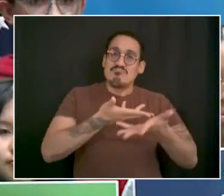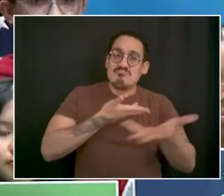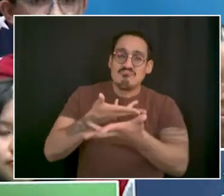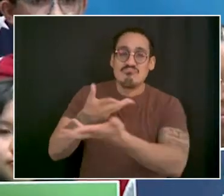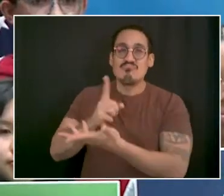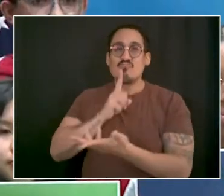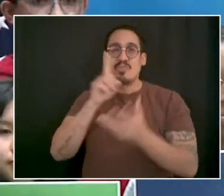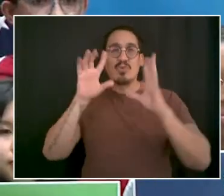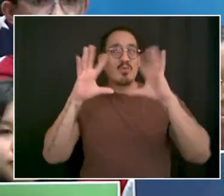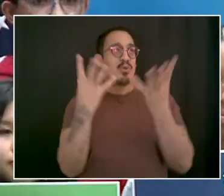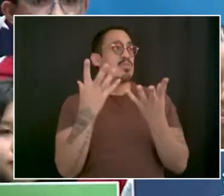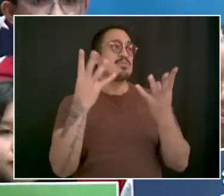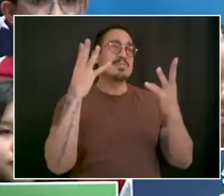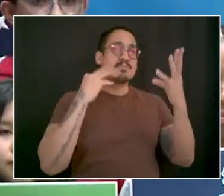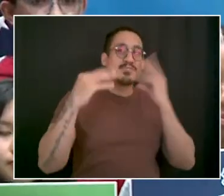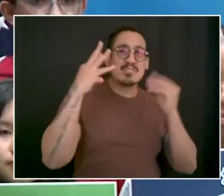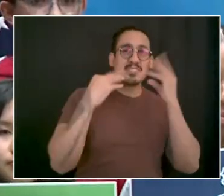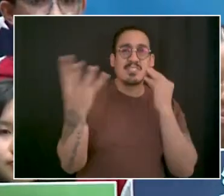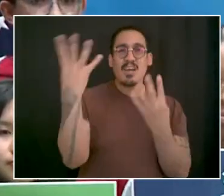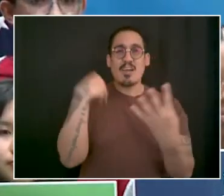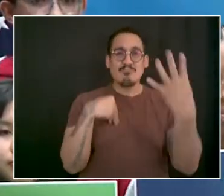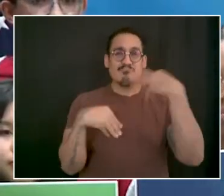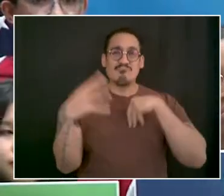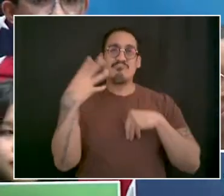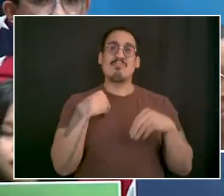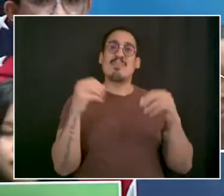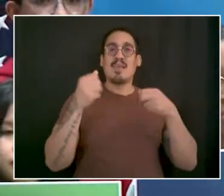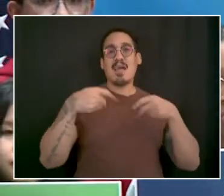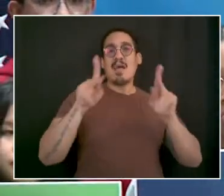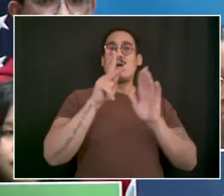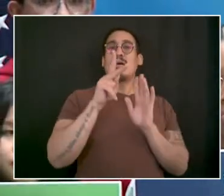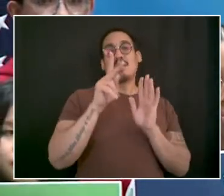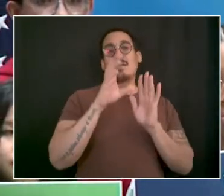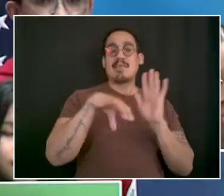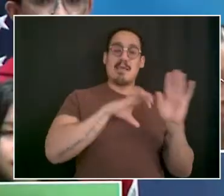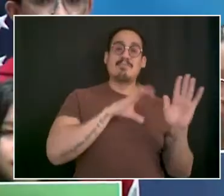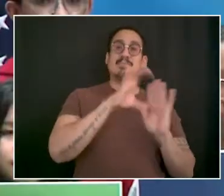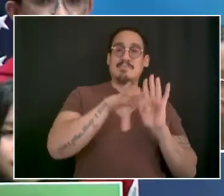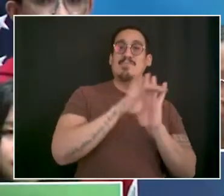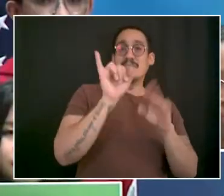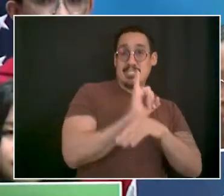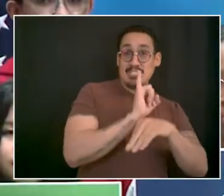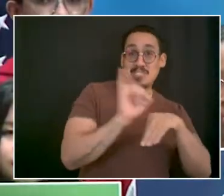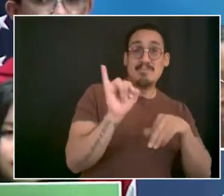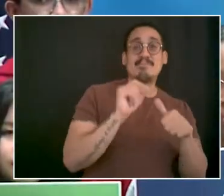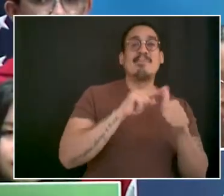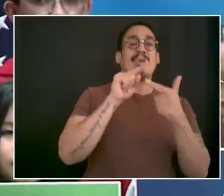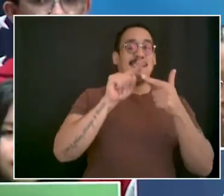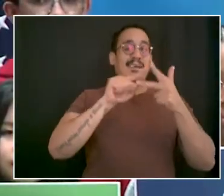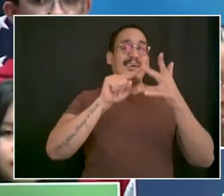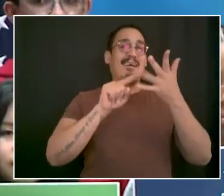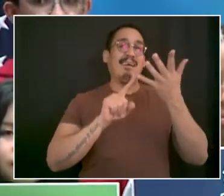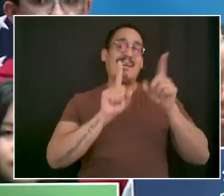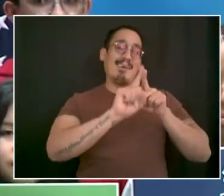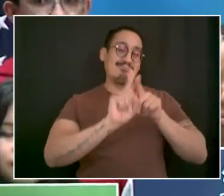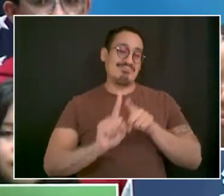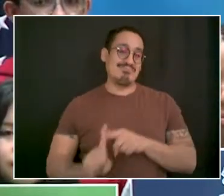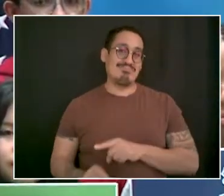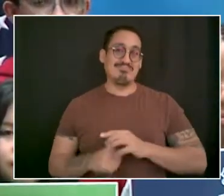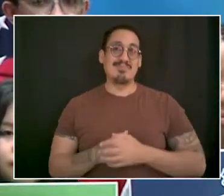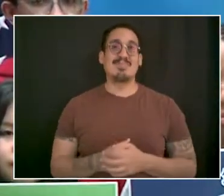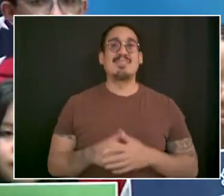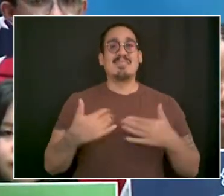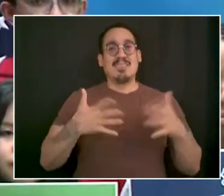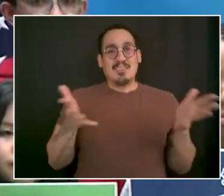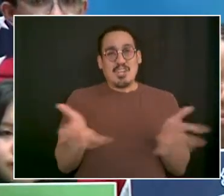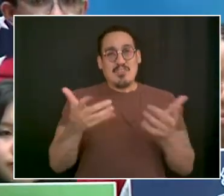and opportunities such as a character design internship. Bayside High School continues to encourage me to achieve my